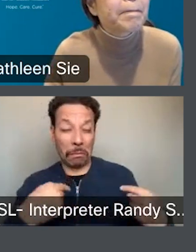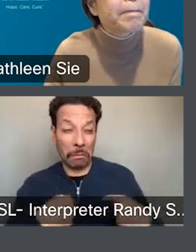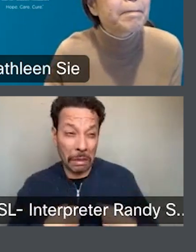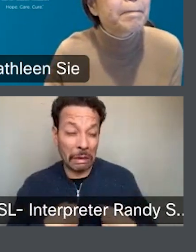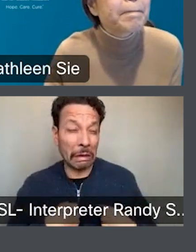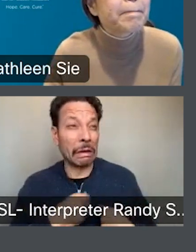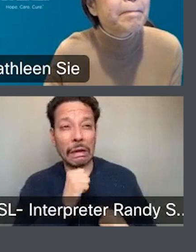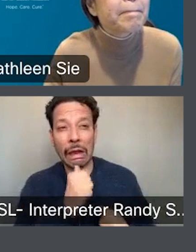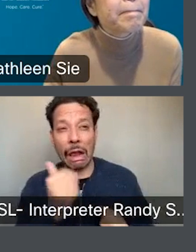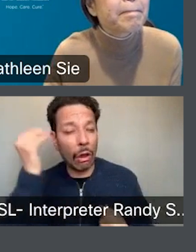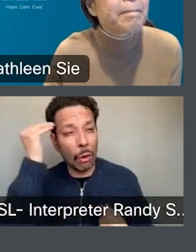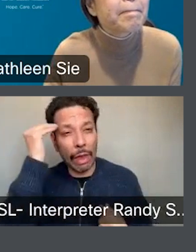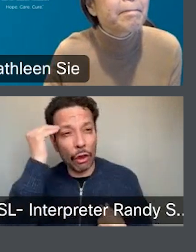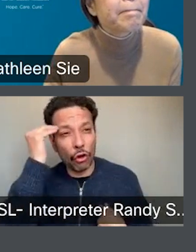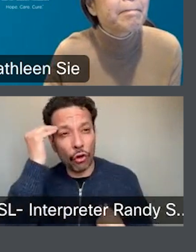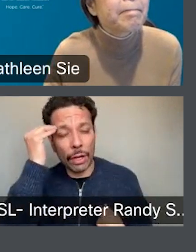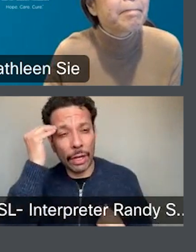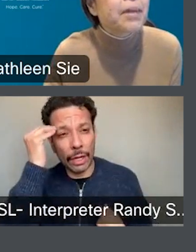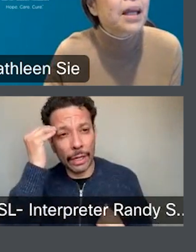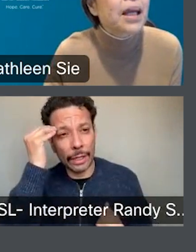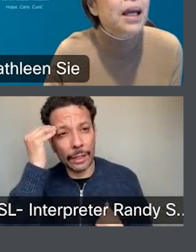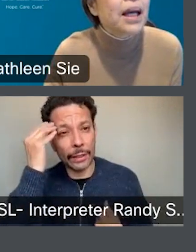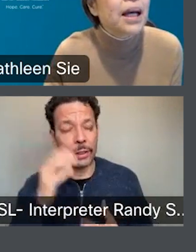aware of